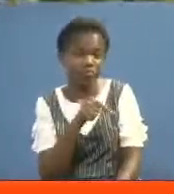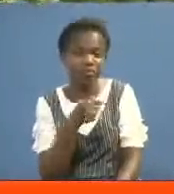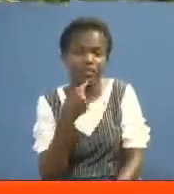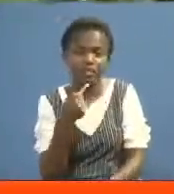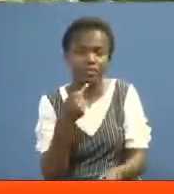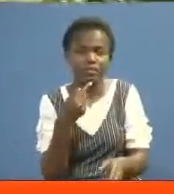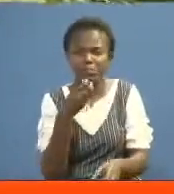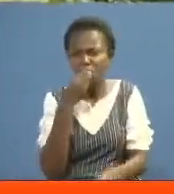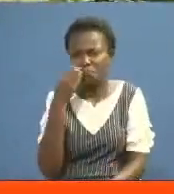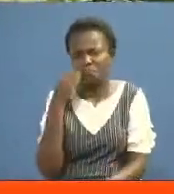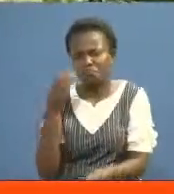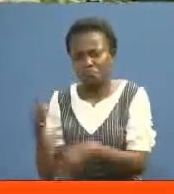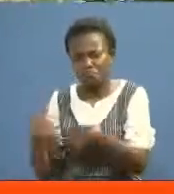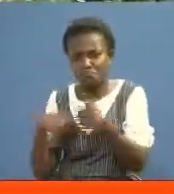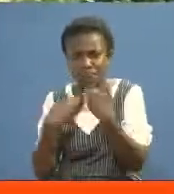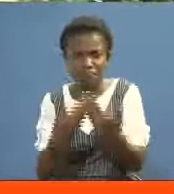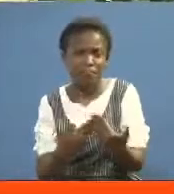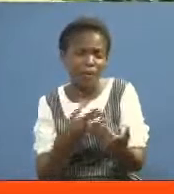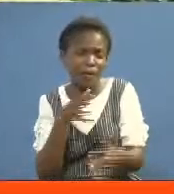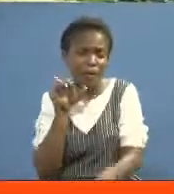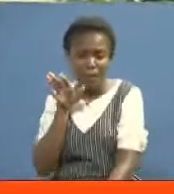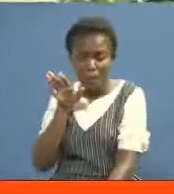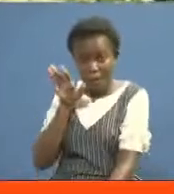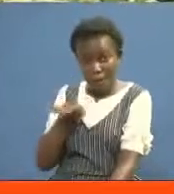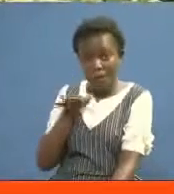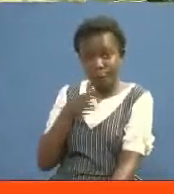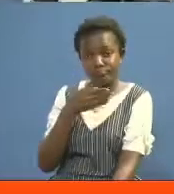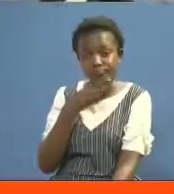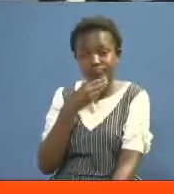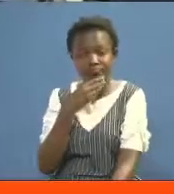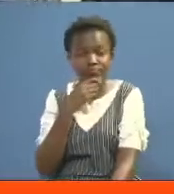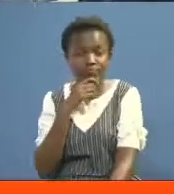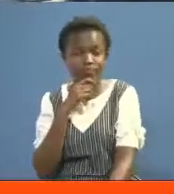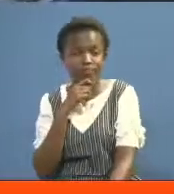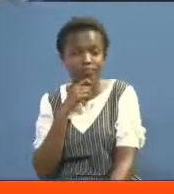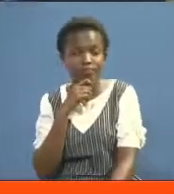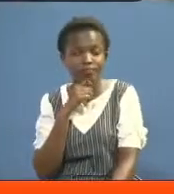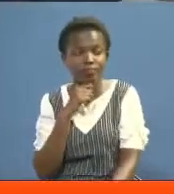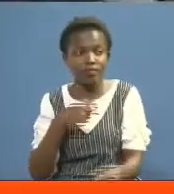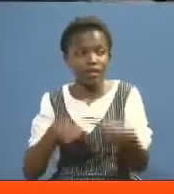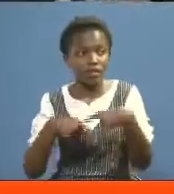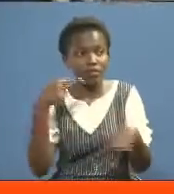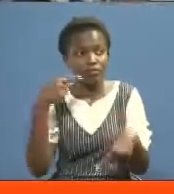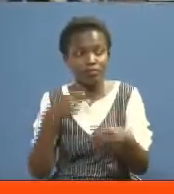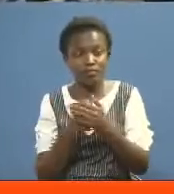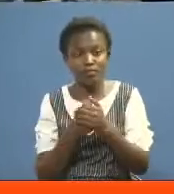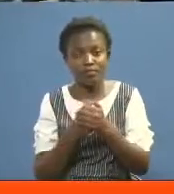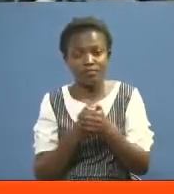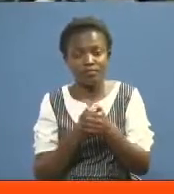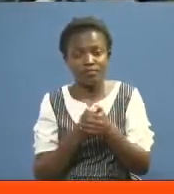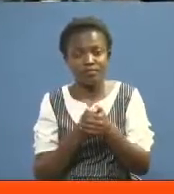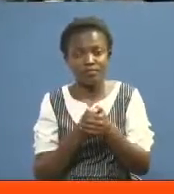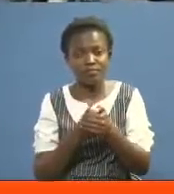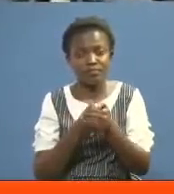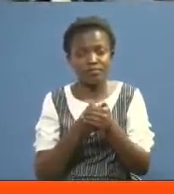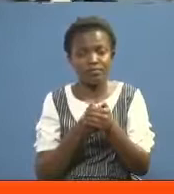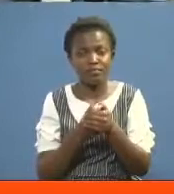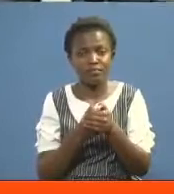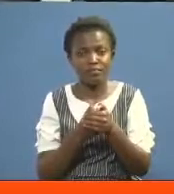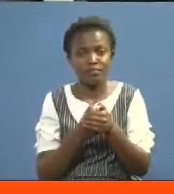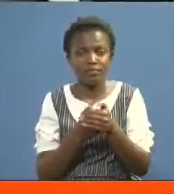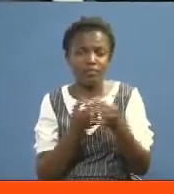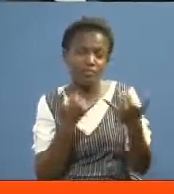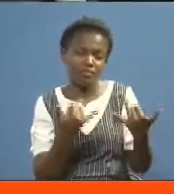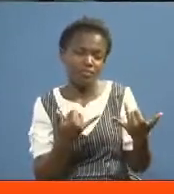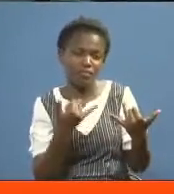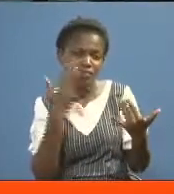the home has produced men and women who became wildly successful. The late Mama Sarah Obama has